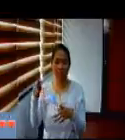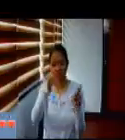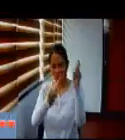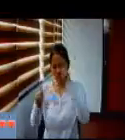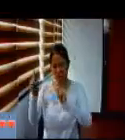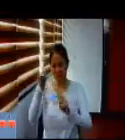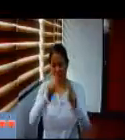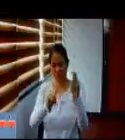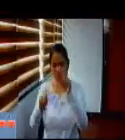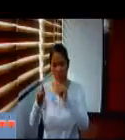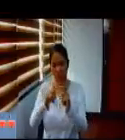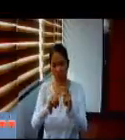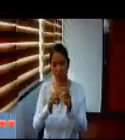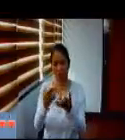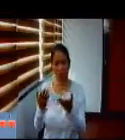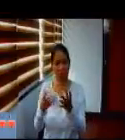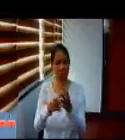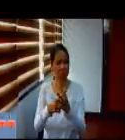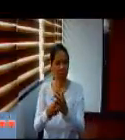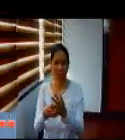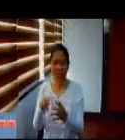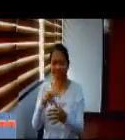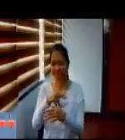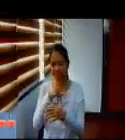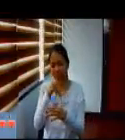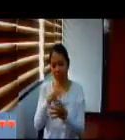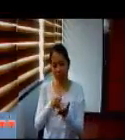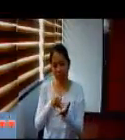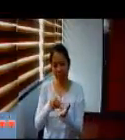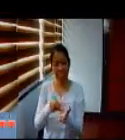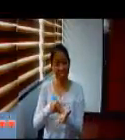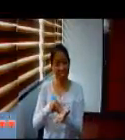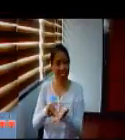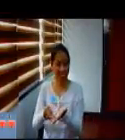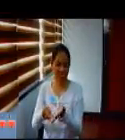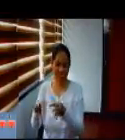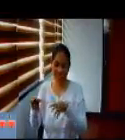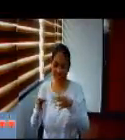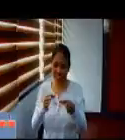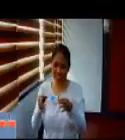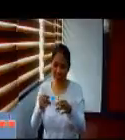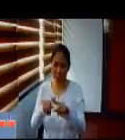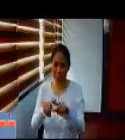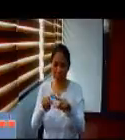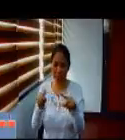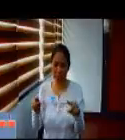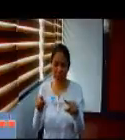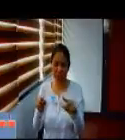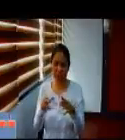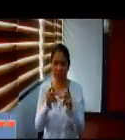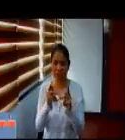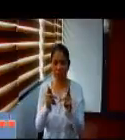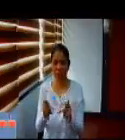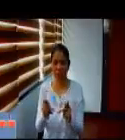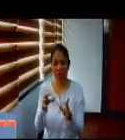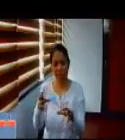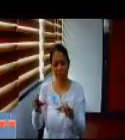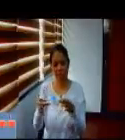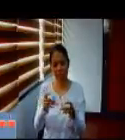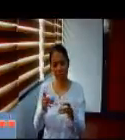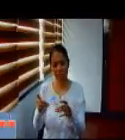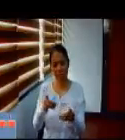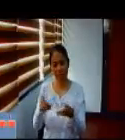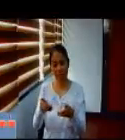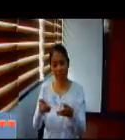It's not a very nice distinction, but that aptly puts how I would describe the Philippines in terms